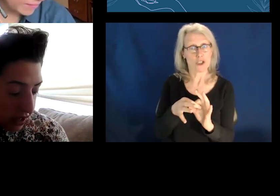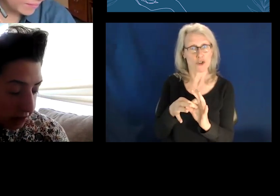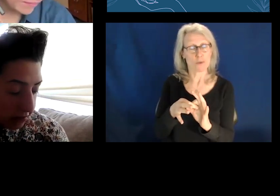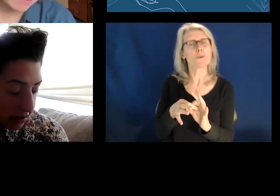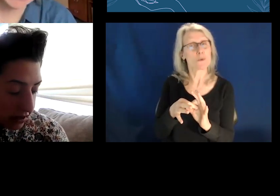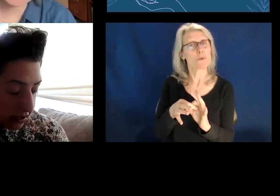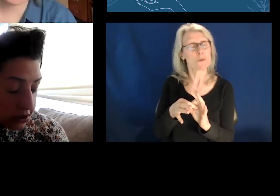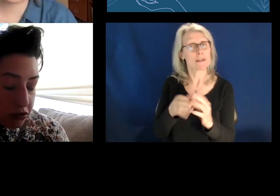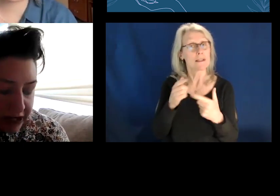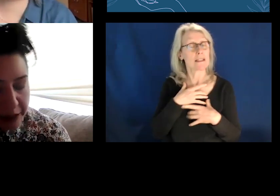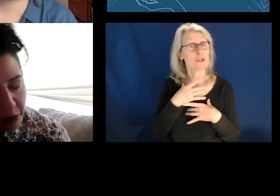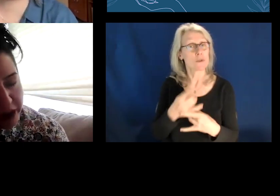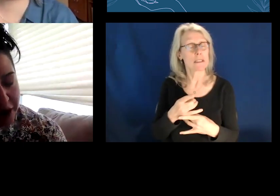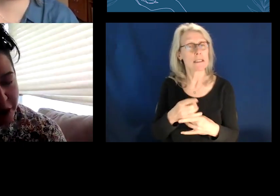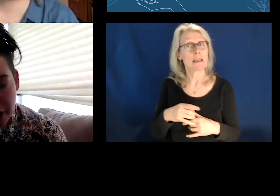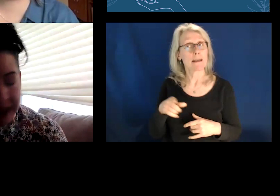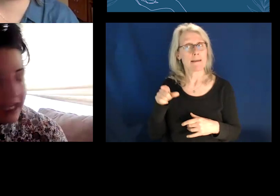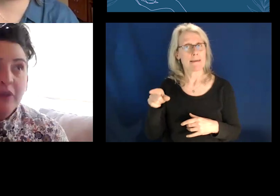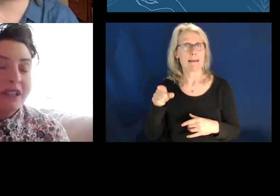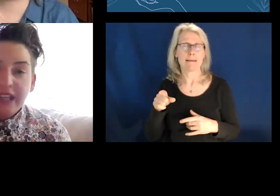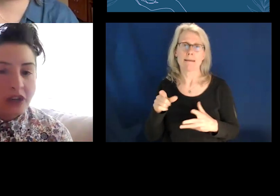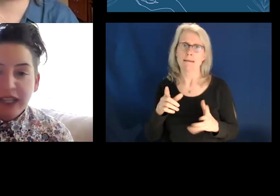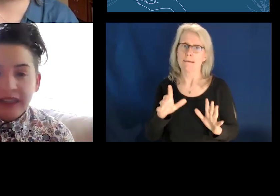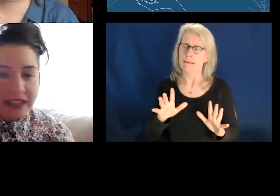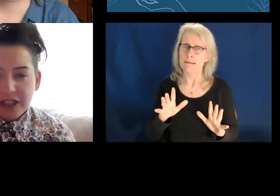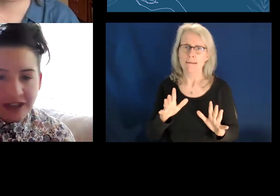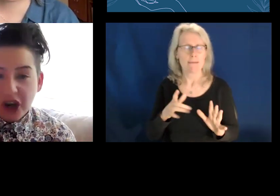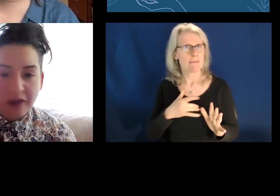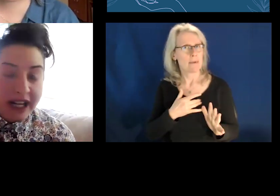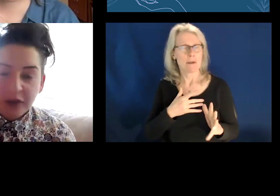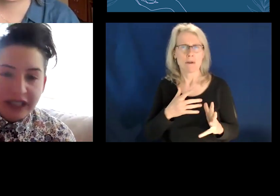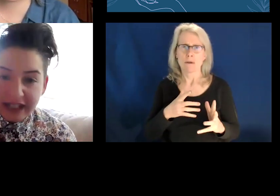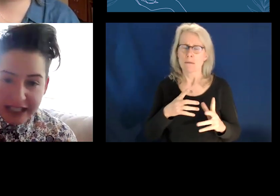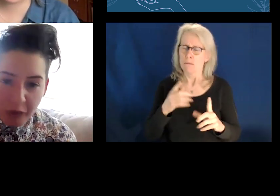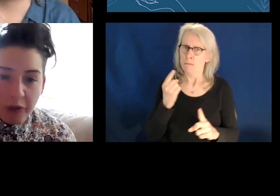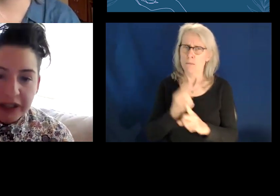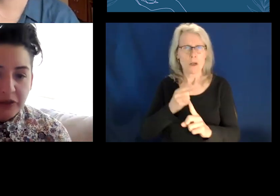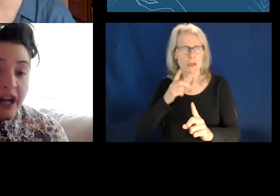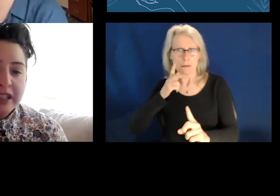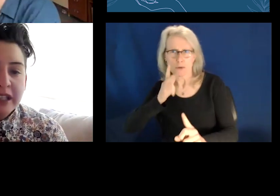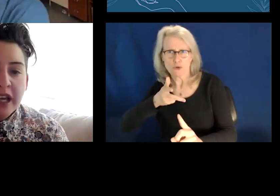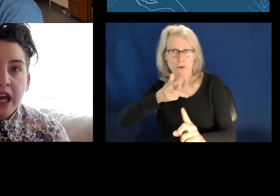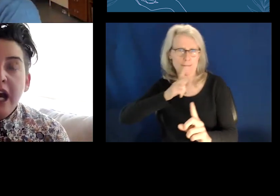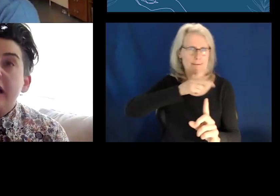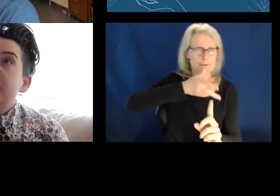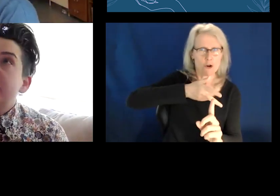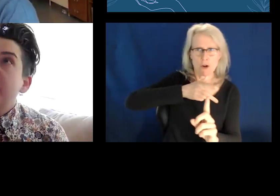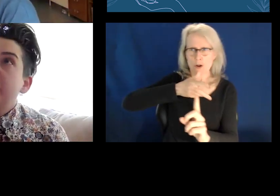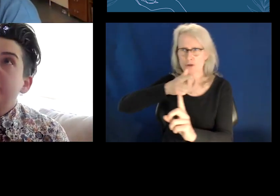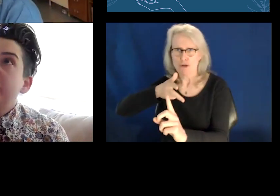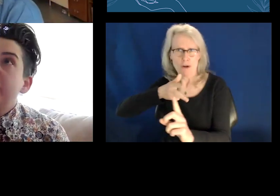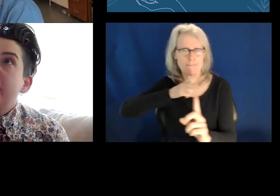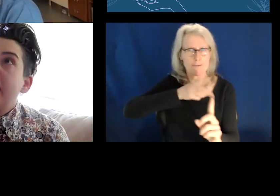for them, it was really important to, for example, like, you know, get this shot right or get this moment right.